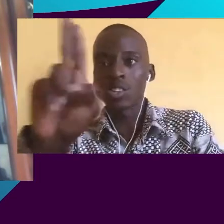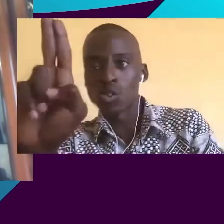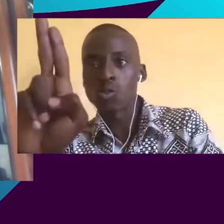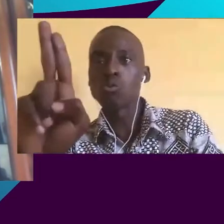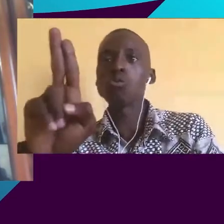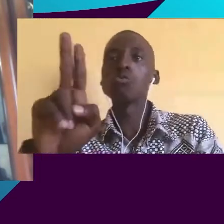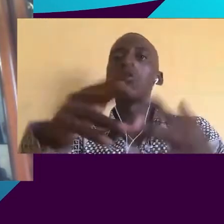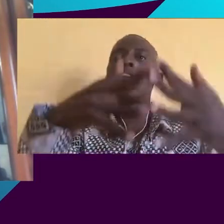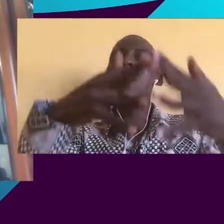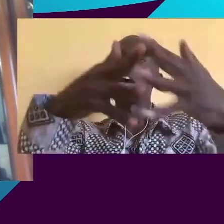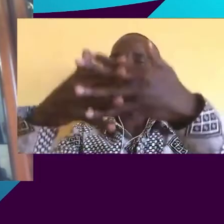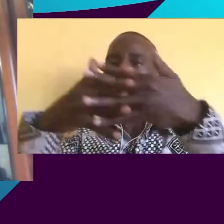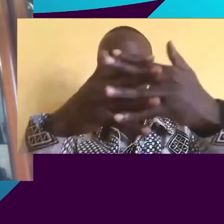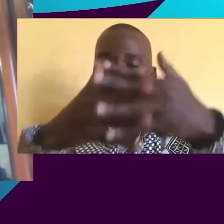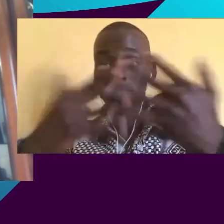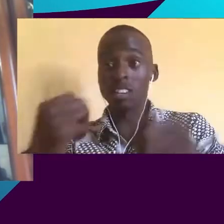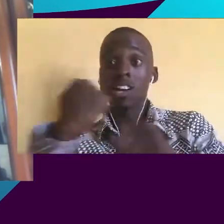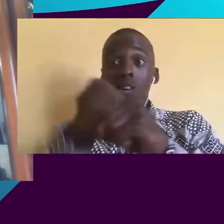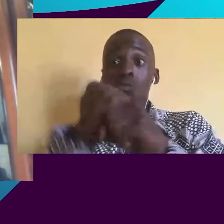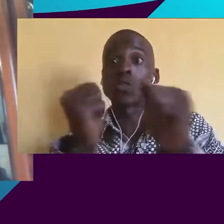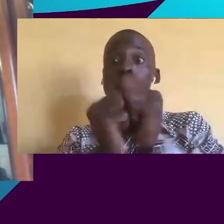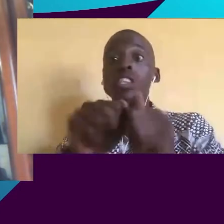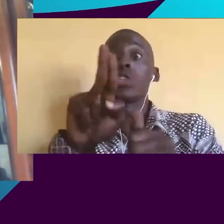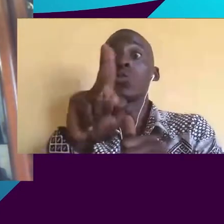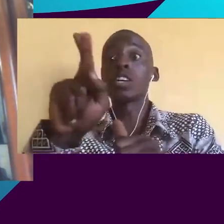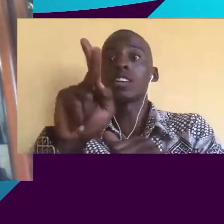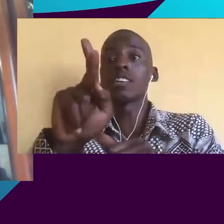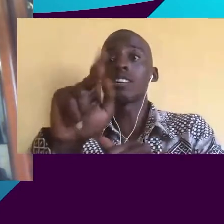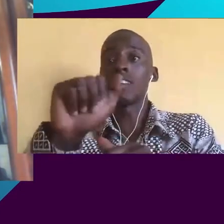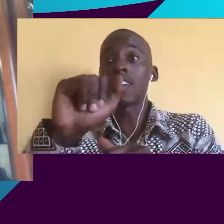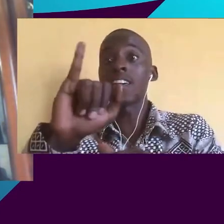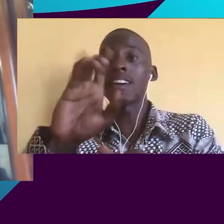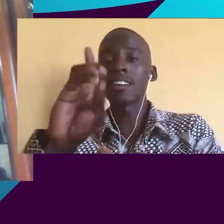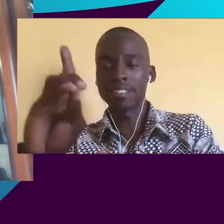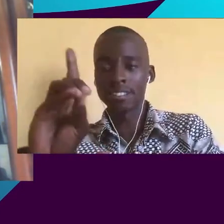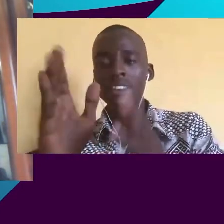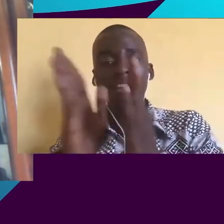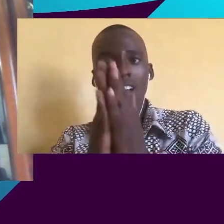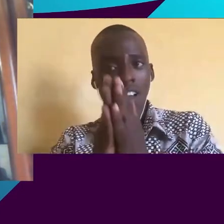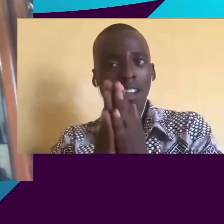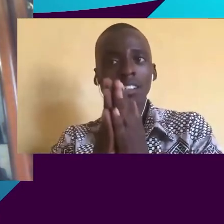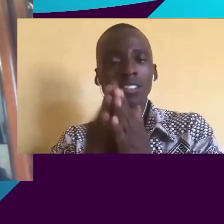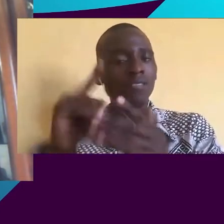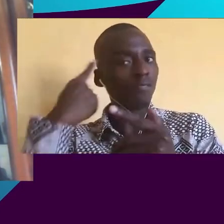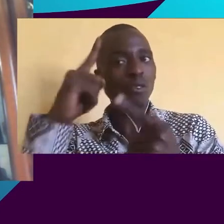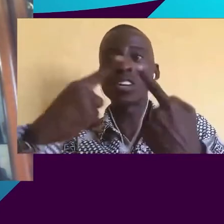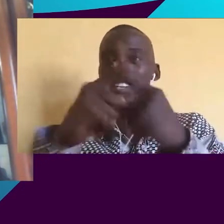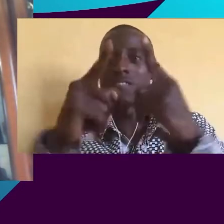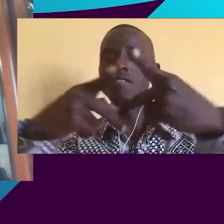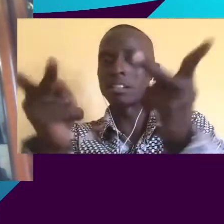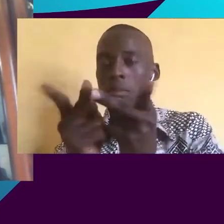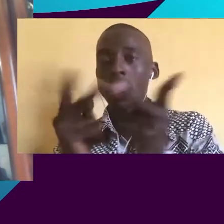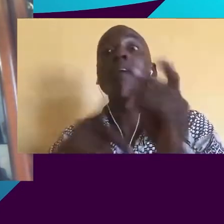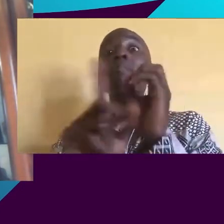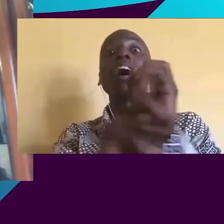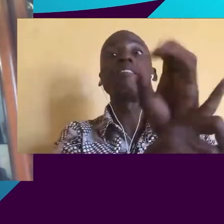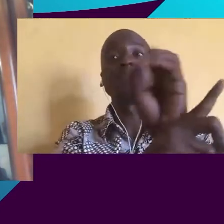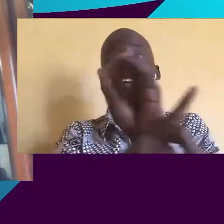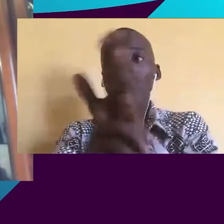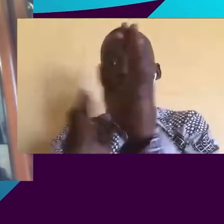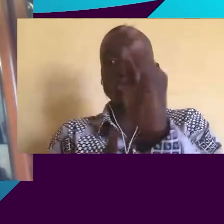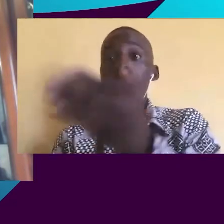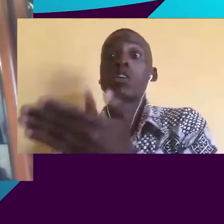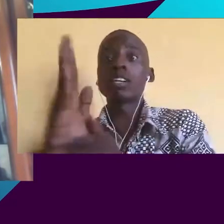now I'm working with the UK AIDS, CIG. And for all these different places, I'm an advisor of human rights,